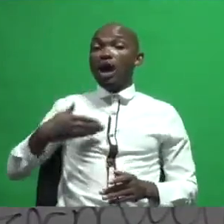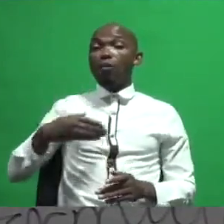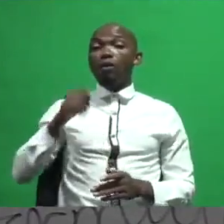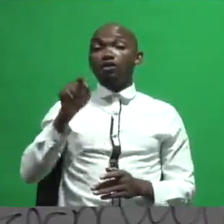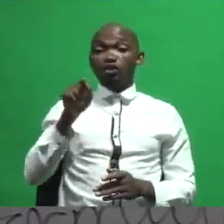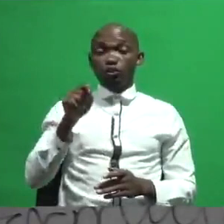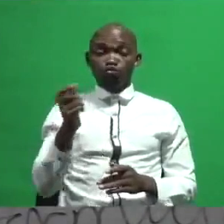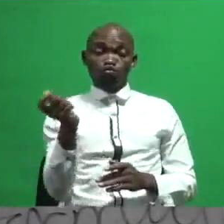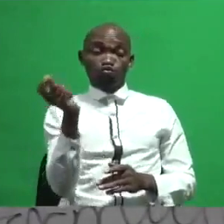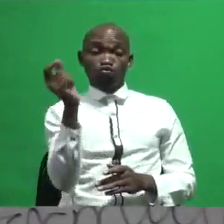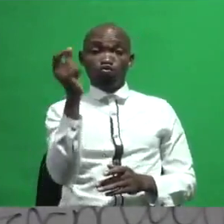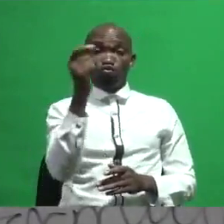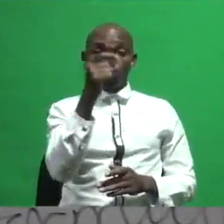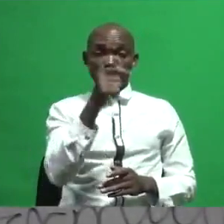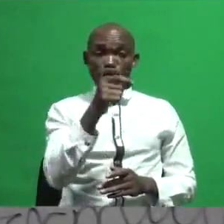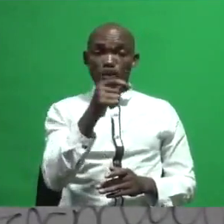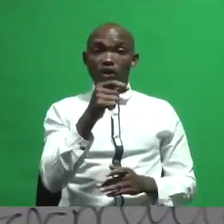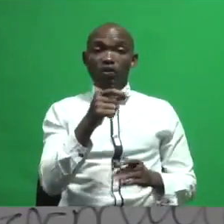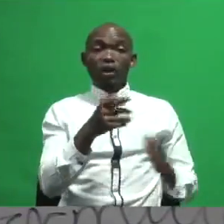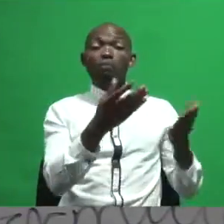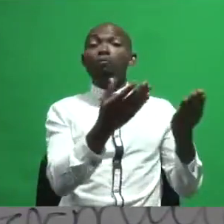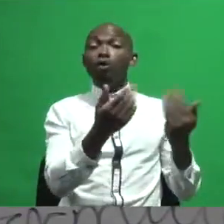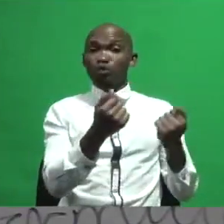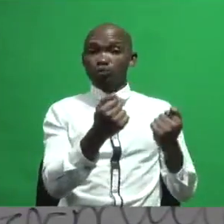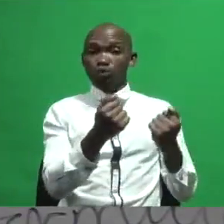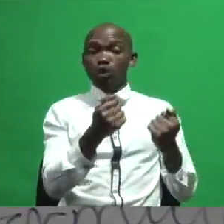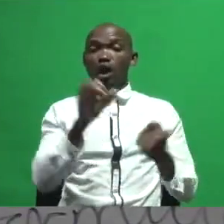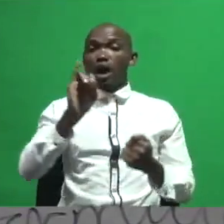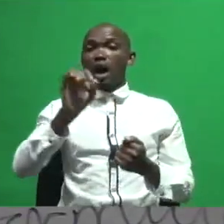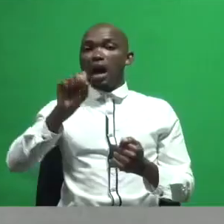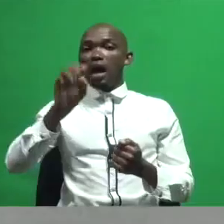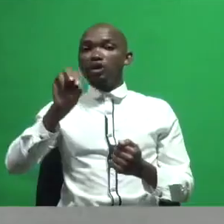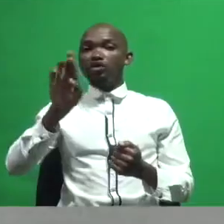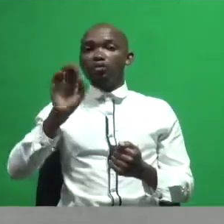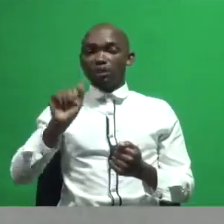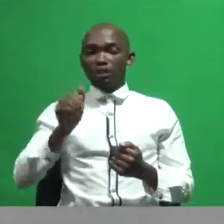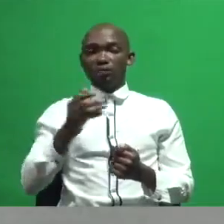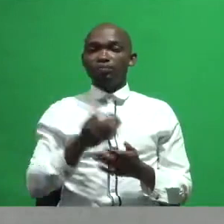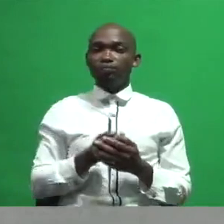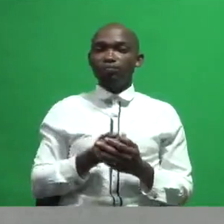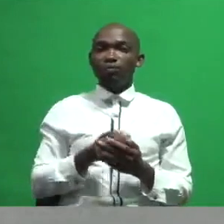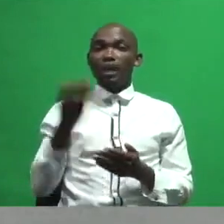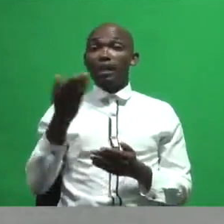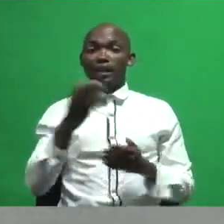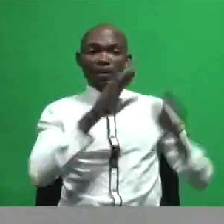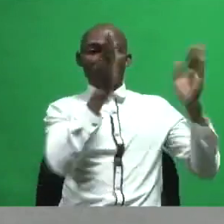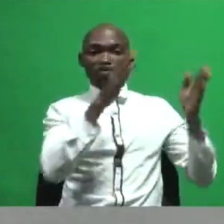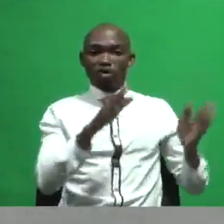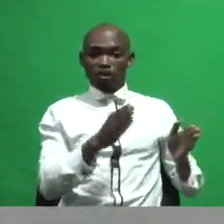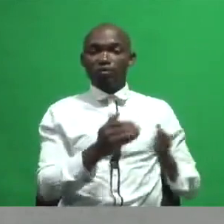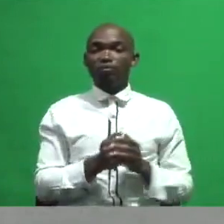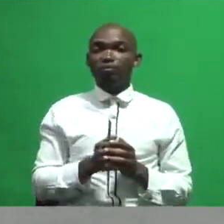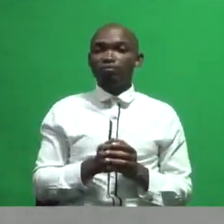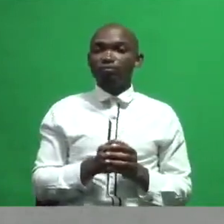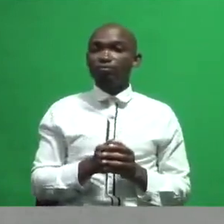I want you to draw out the possible isomers. What is the first?